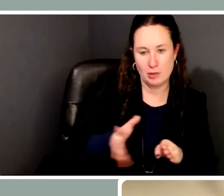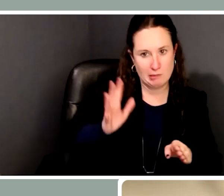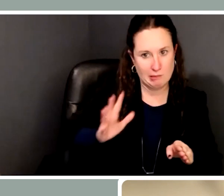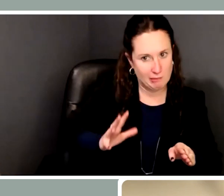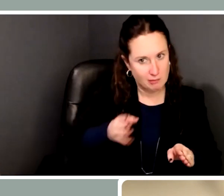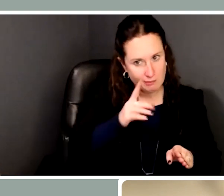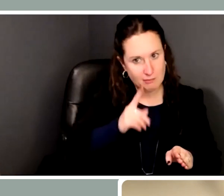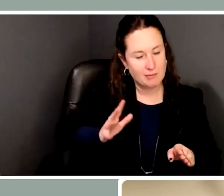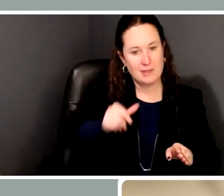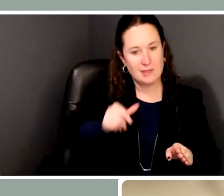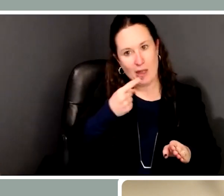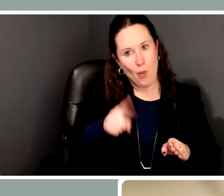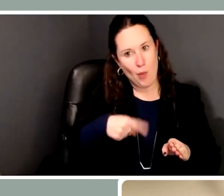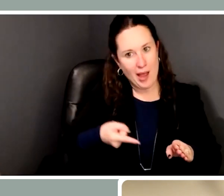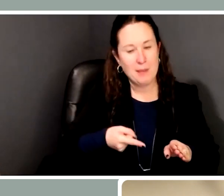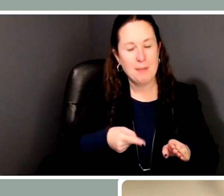oncologist,